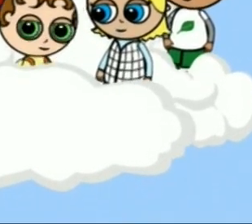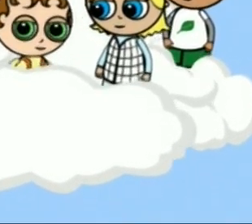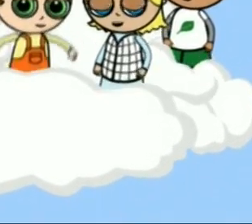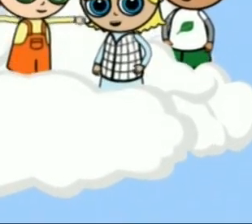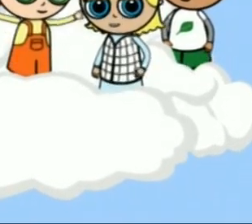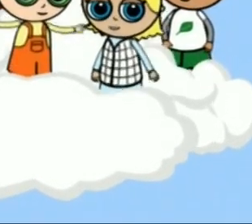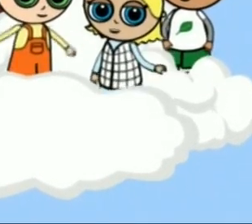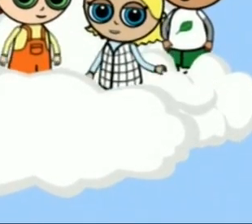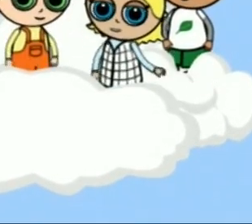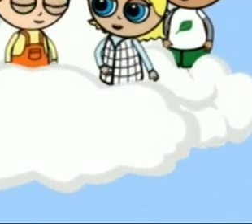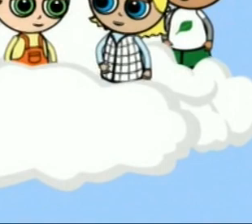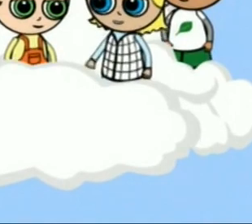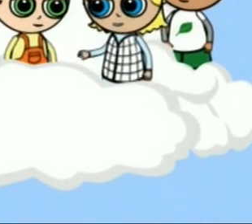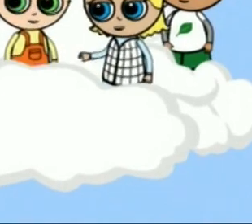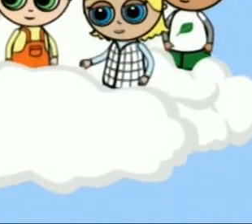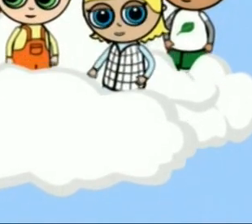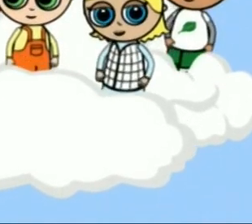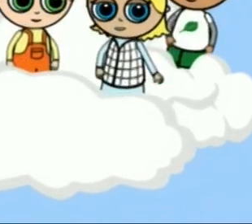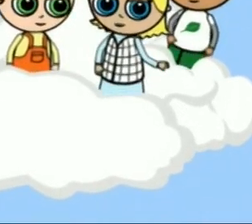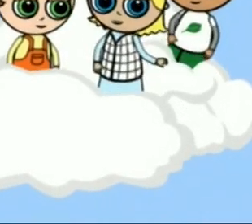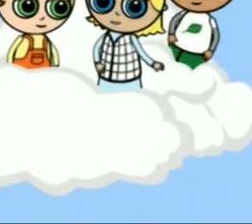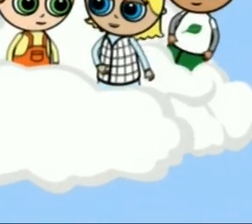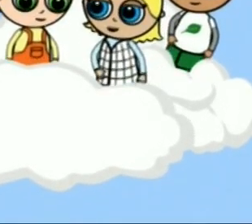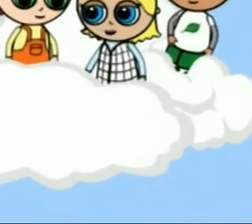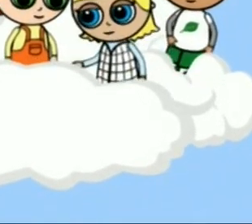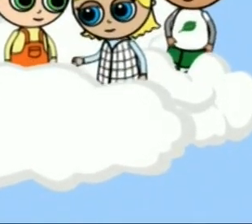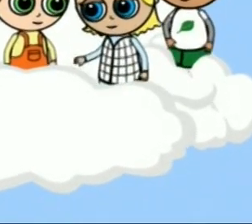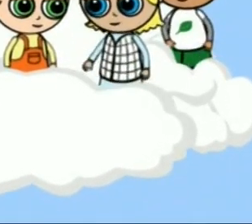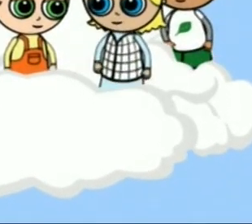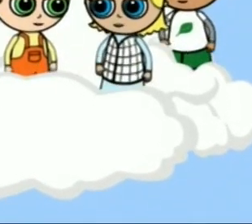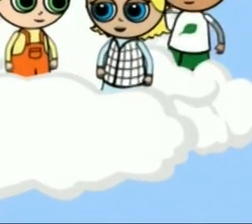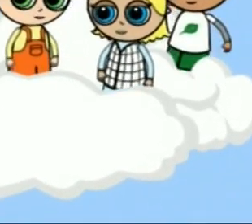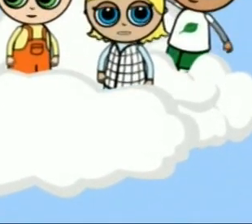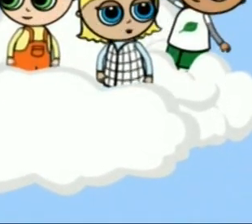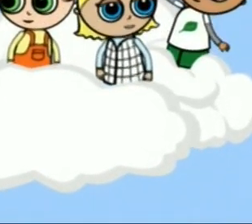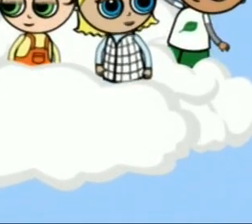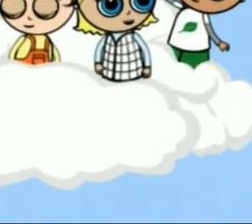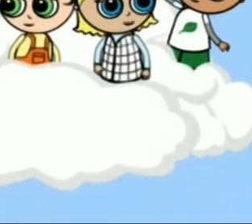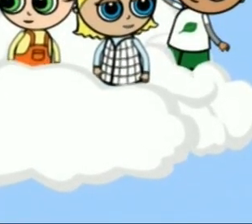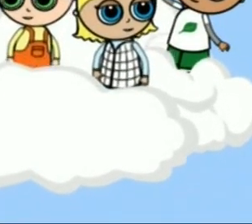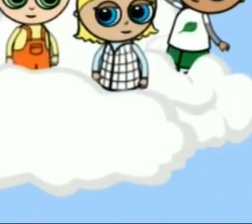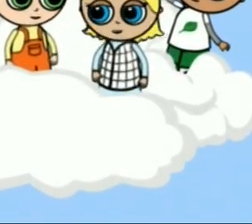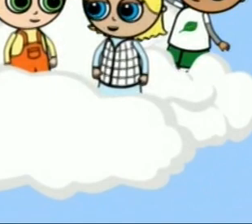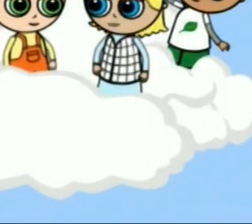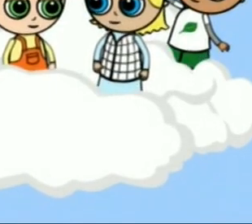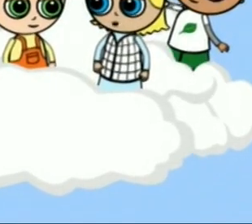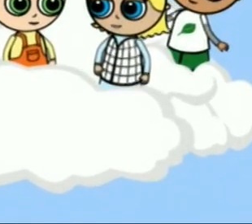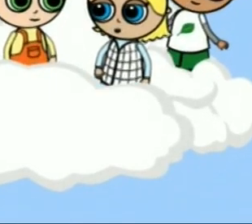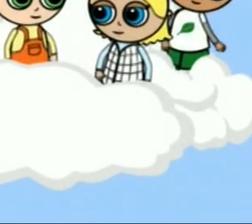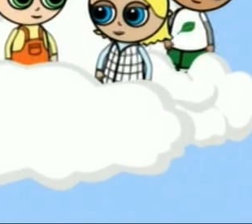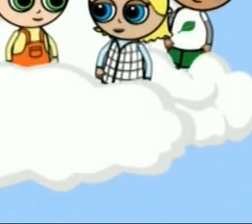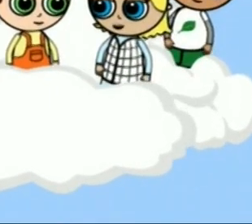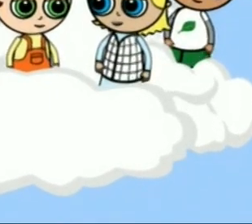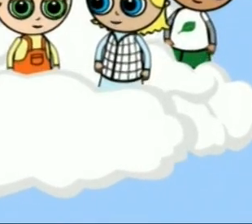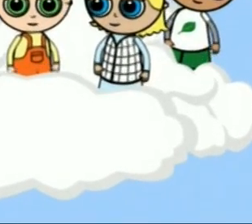night. Angels, angels, angels of Jarm. They keep you safe. They keep